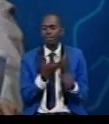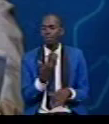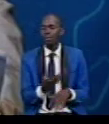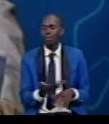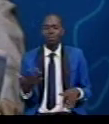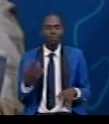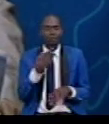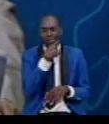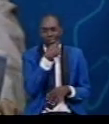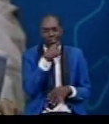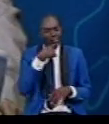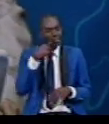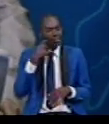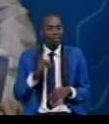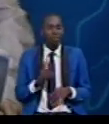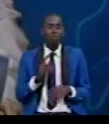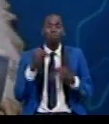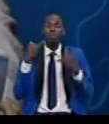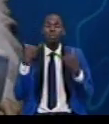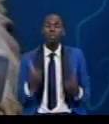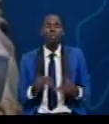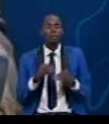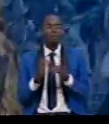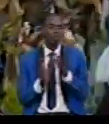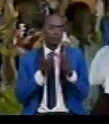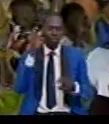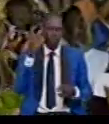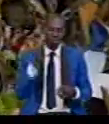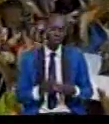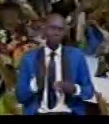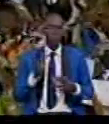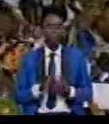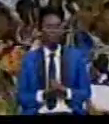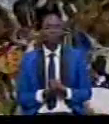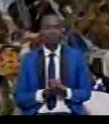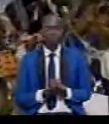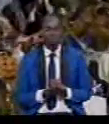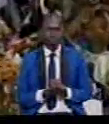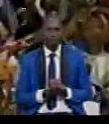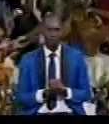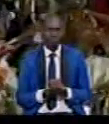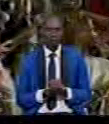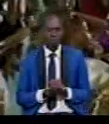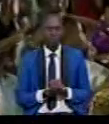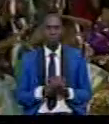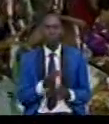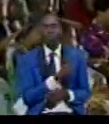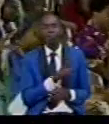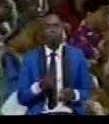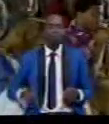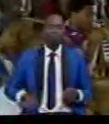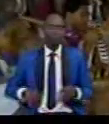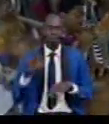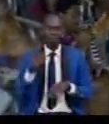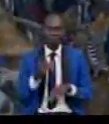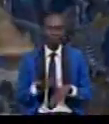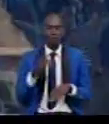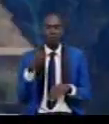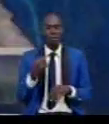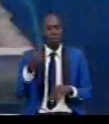dry up now in Jesus' name. Lord, touch the